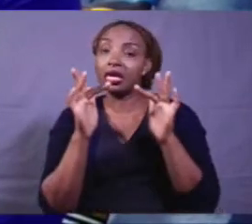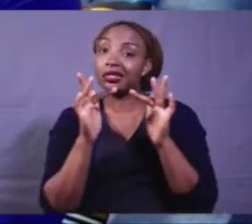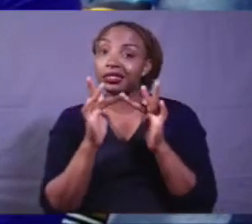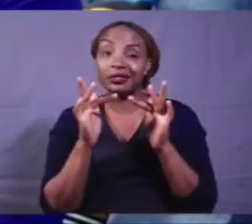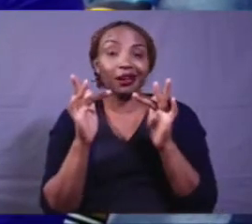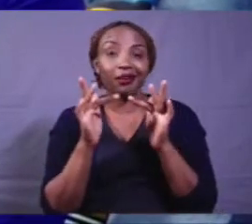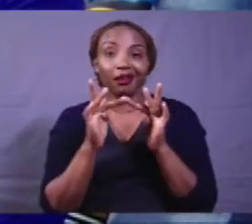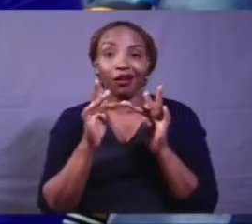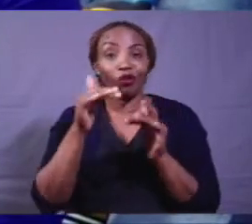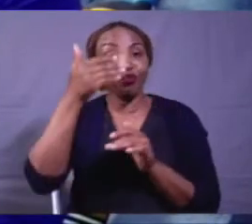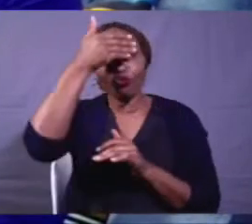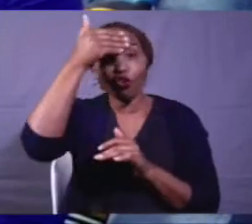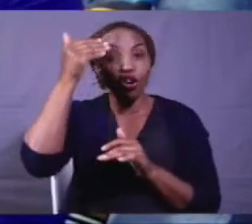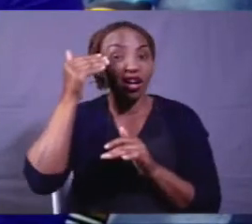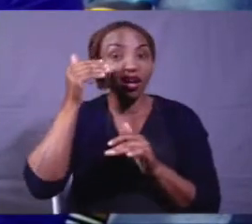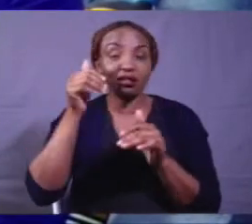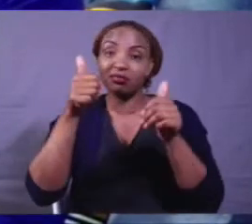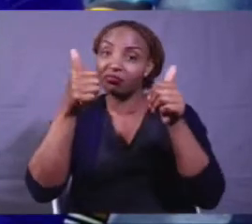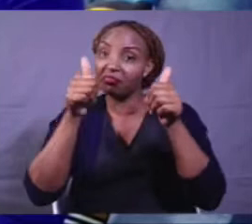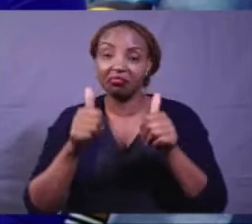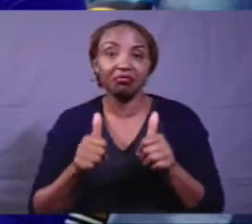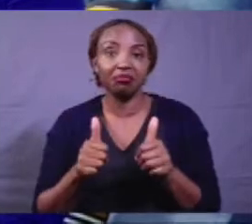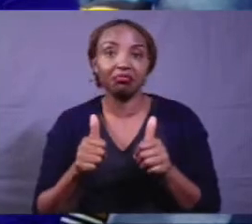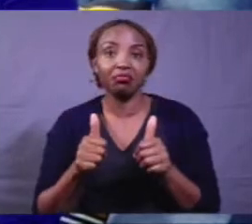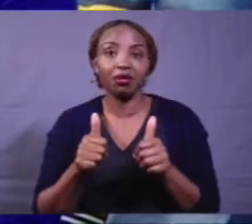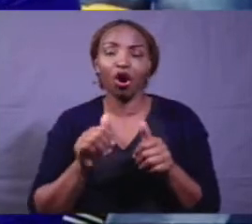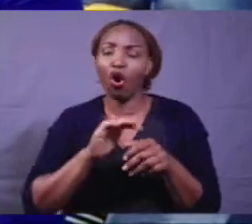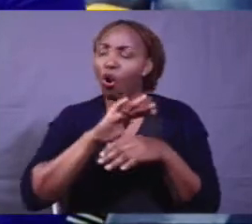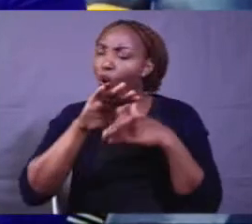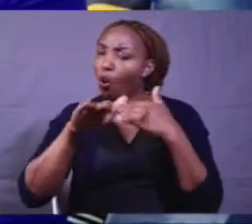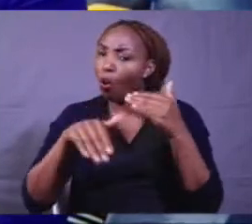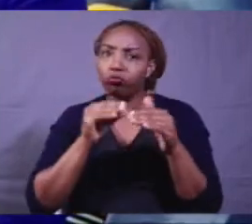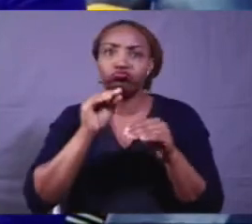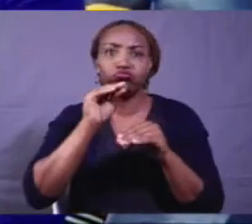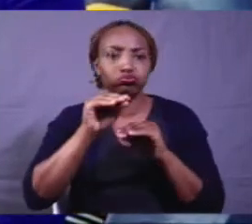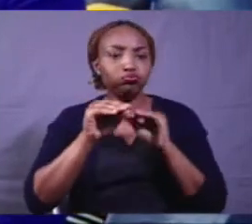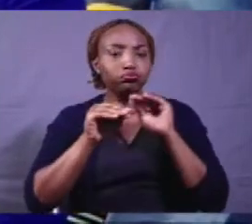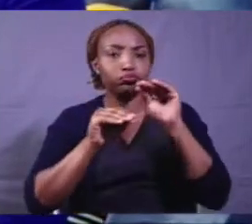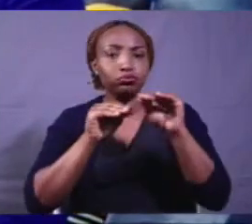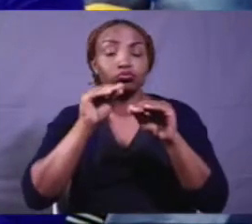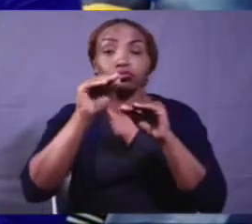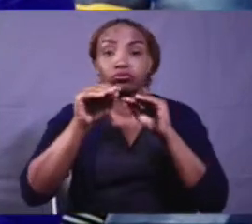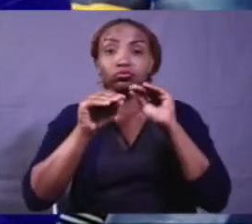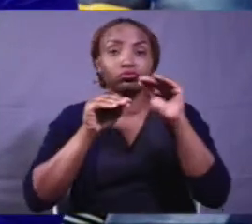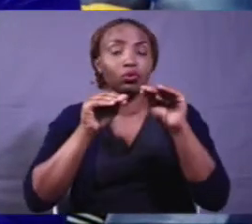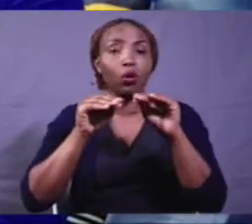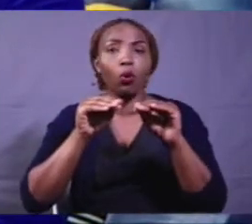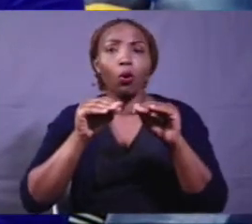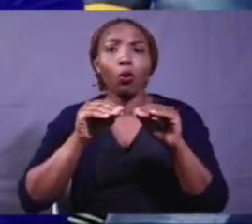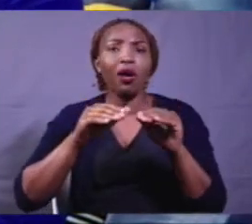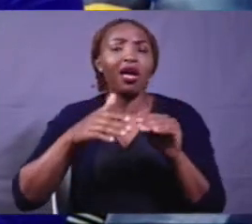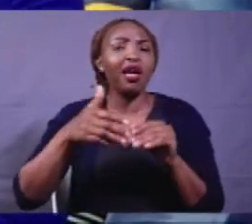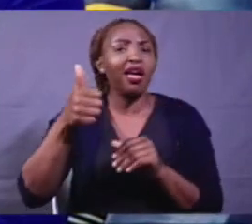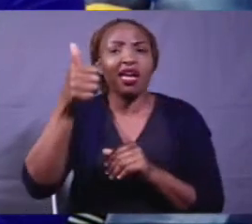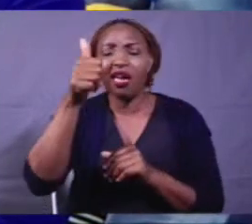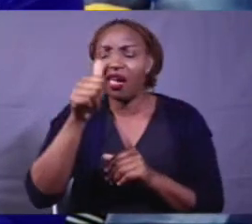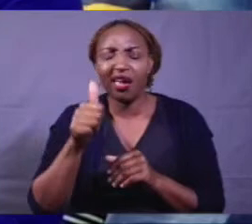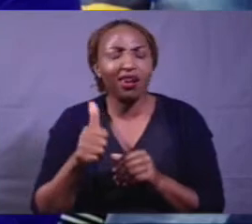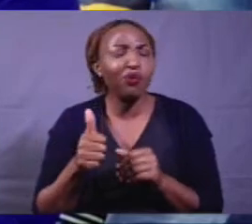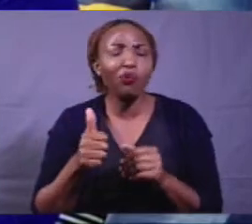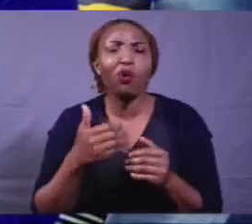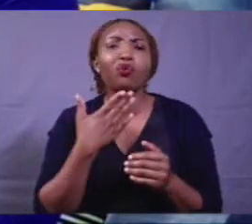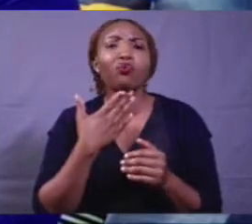So whatever it is that you post there, if anyone wants to retrieve that information 5 years later, they will retrieve